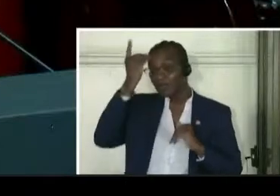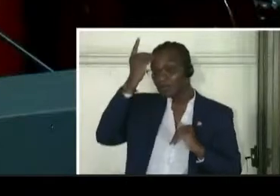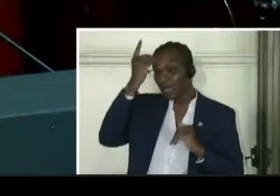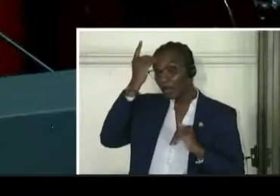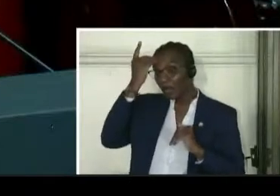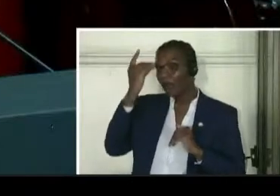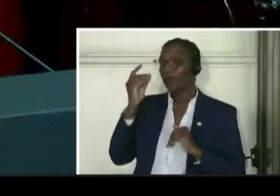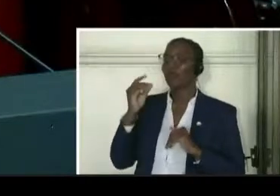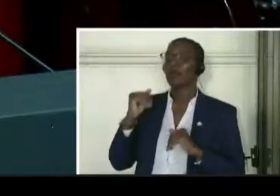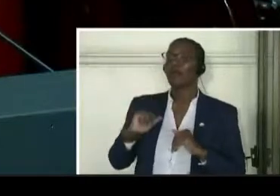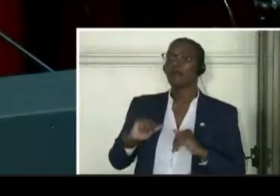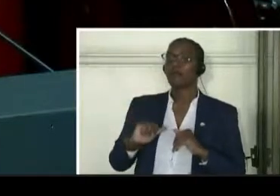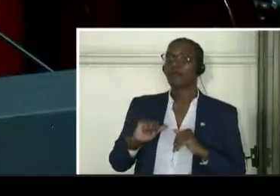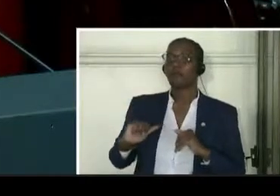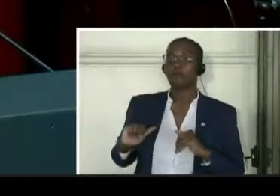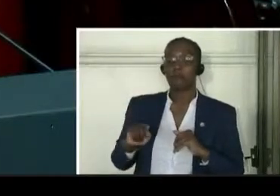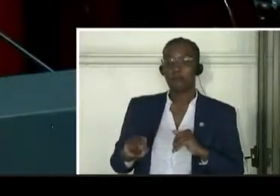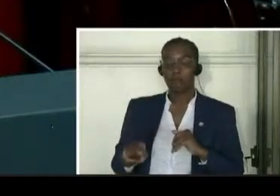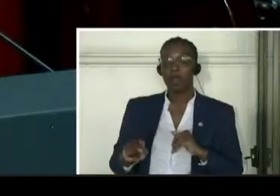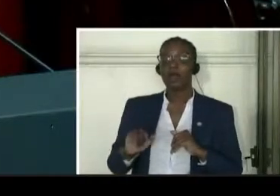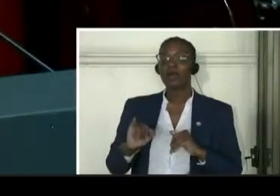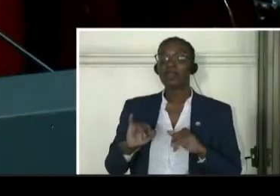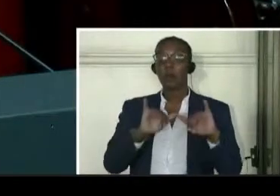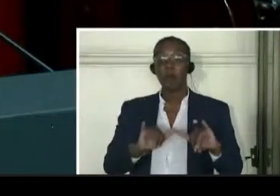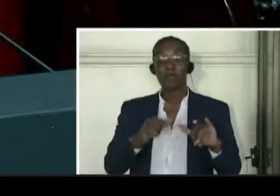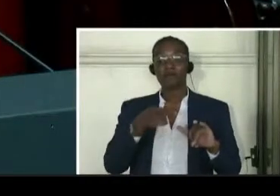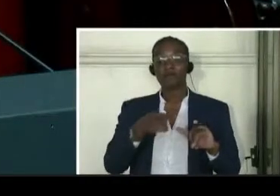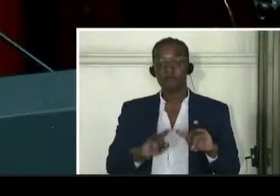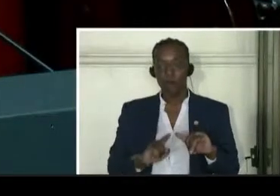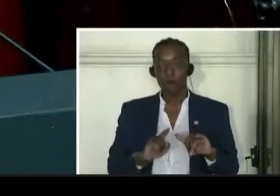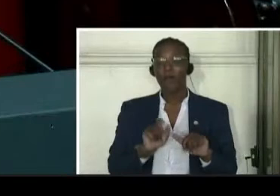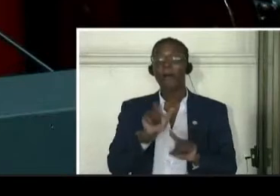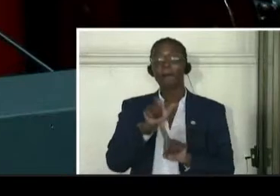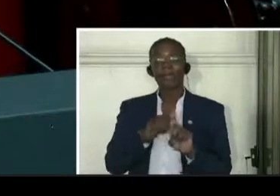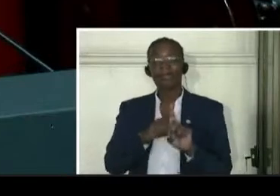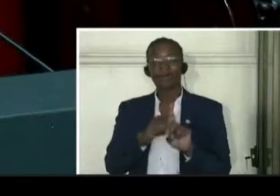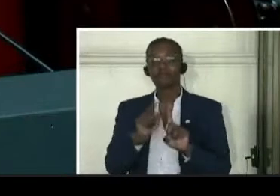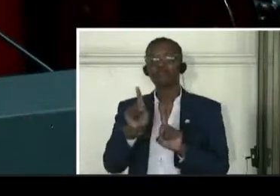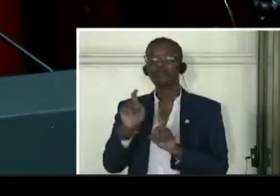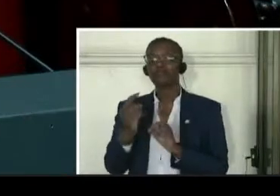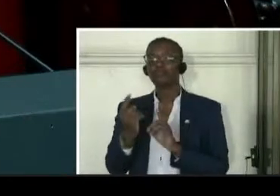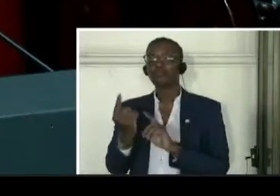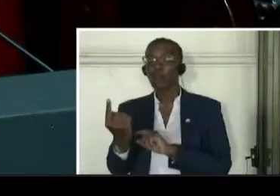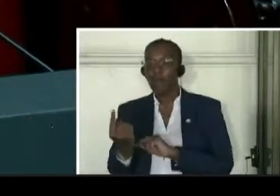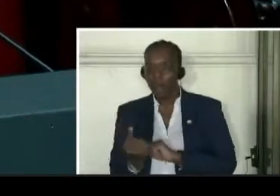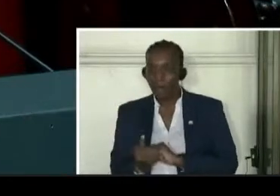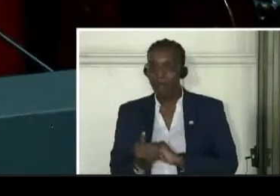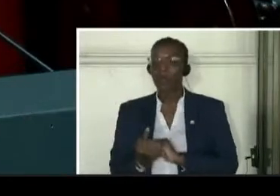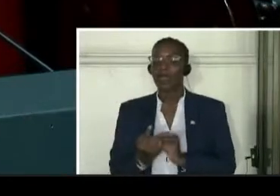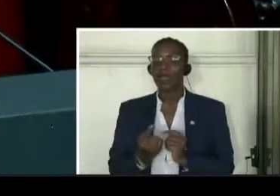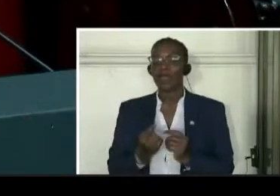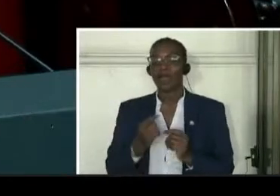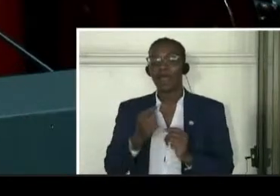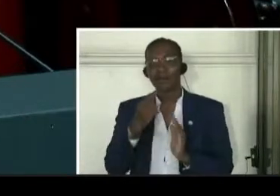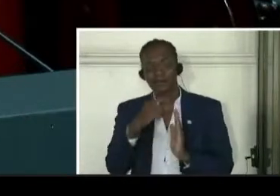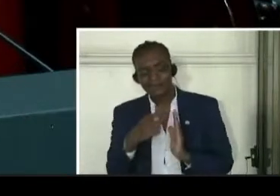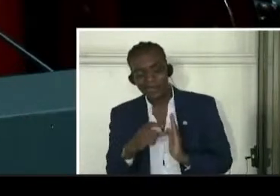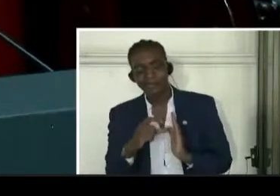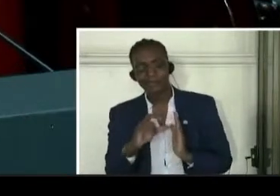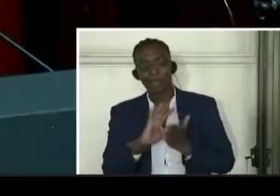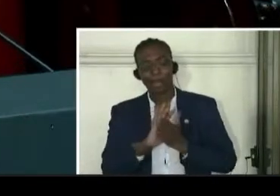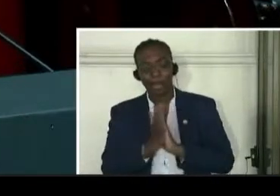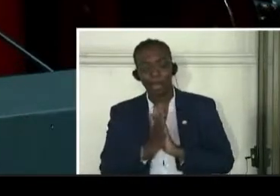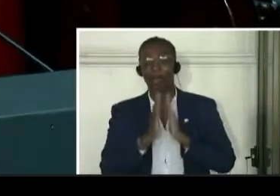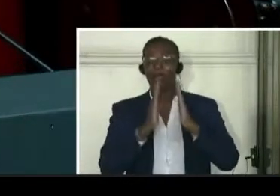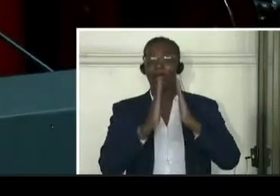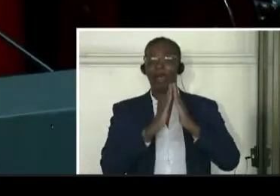the epicenter of the floods, many are still waiting for someone to come and assess the damage to their homes. Sadly, there's